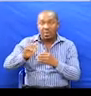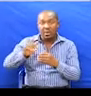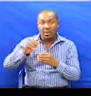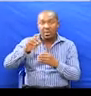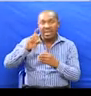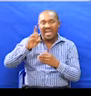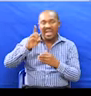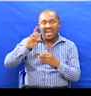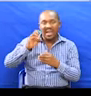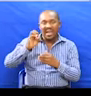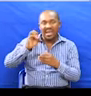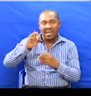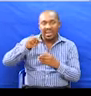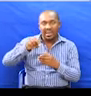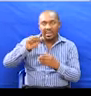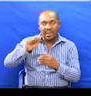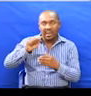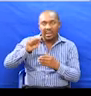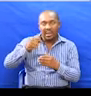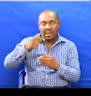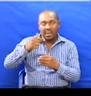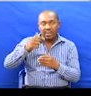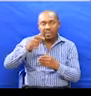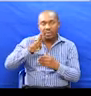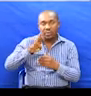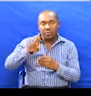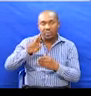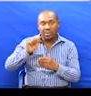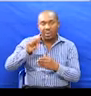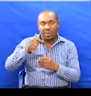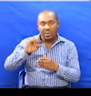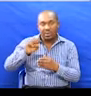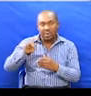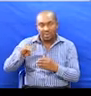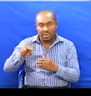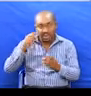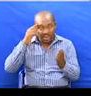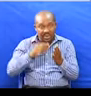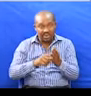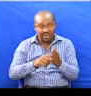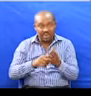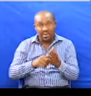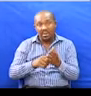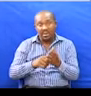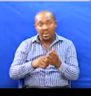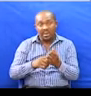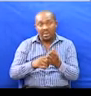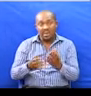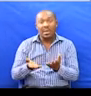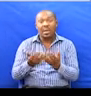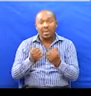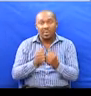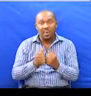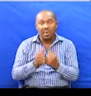What does it mean? This means that protein can be damaged under high temperature.